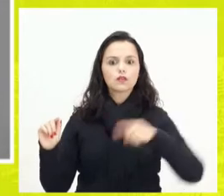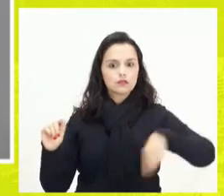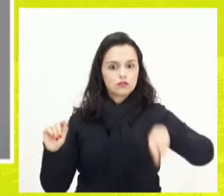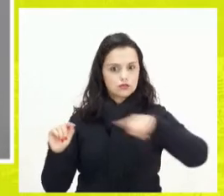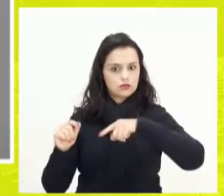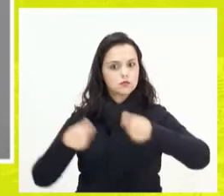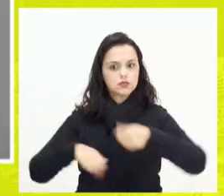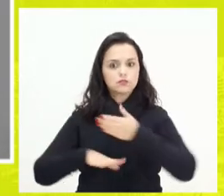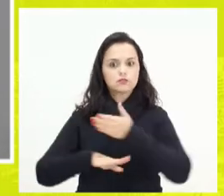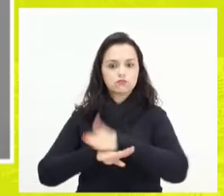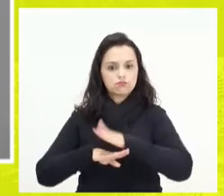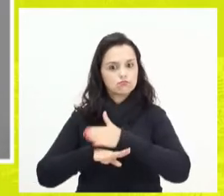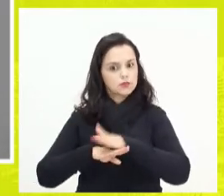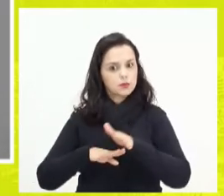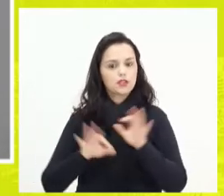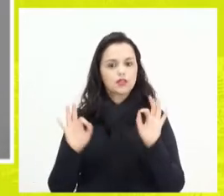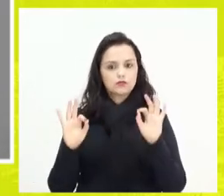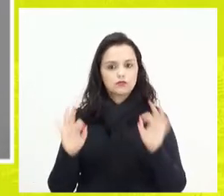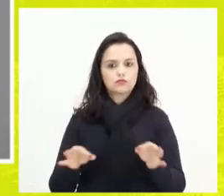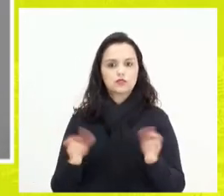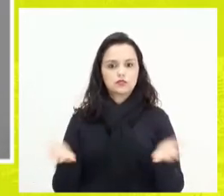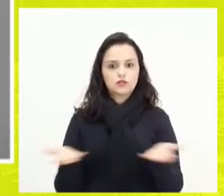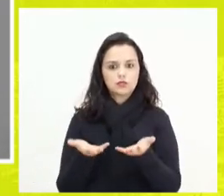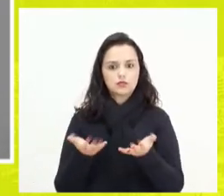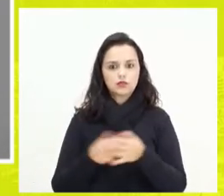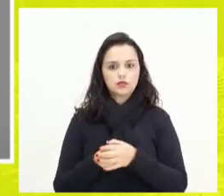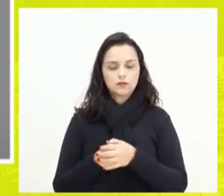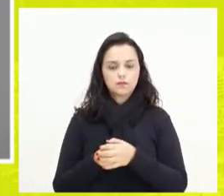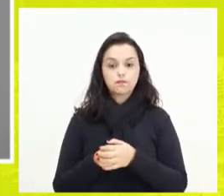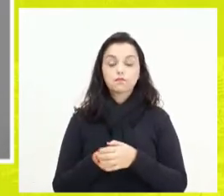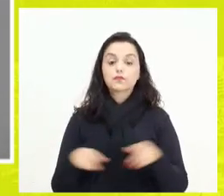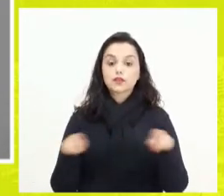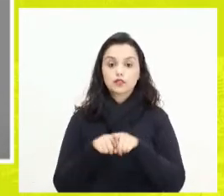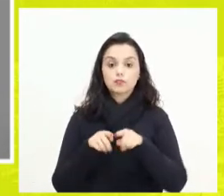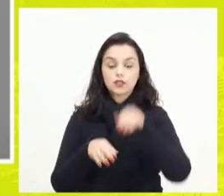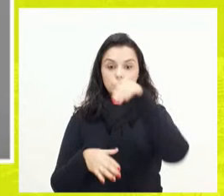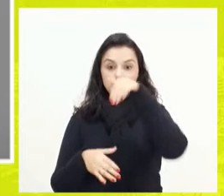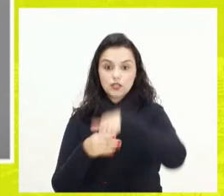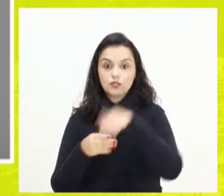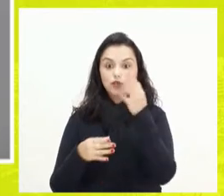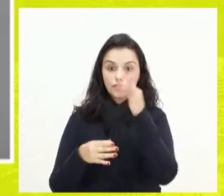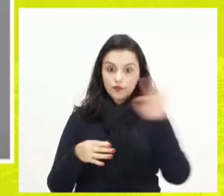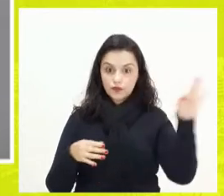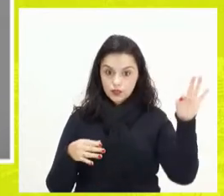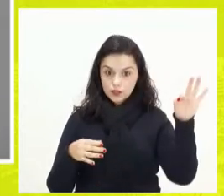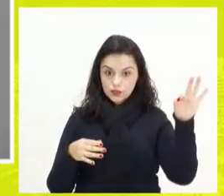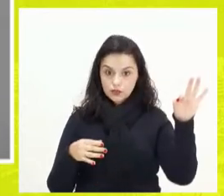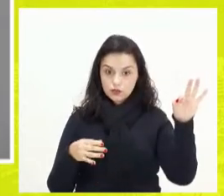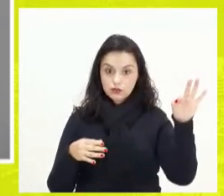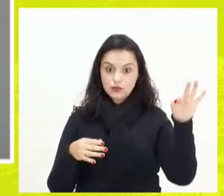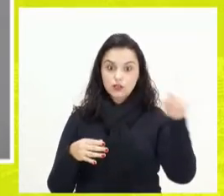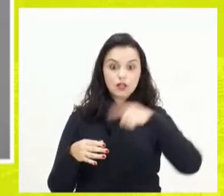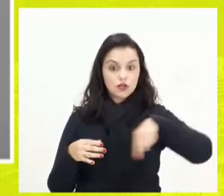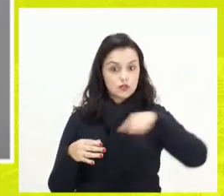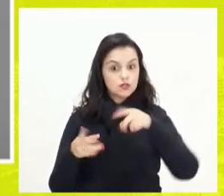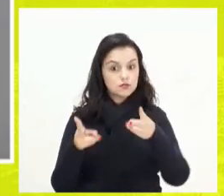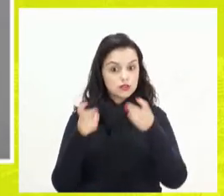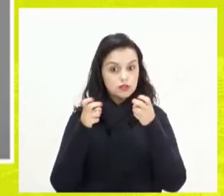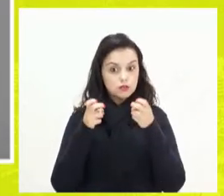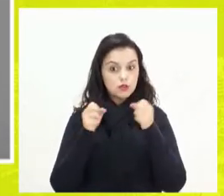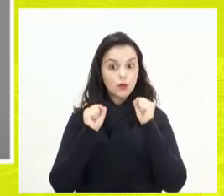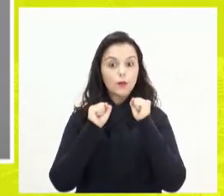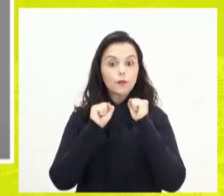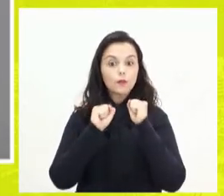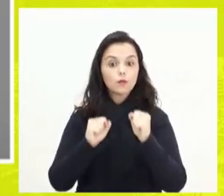people didn't know what to do you know they were attacked by that also i'd like to mention the french elections